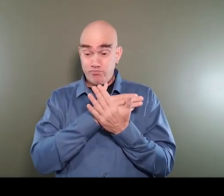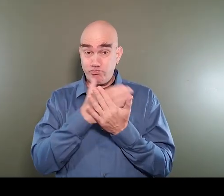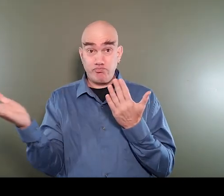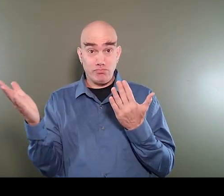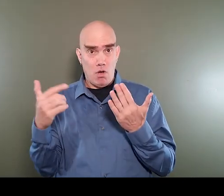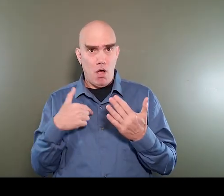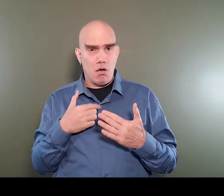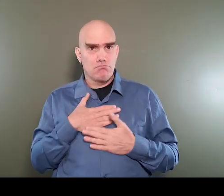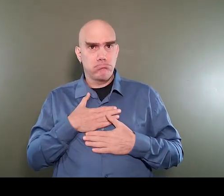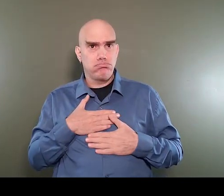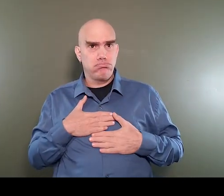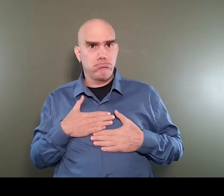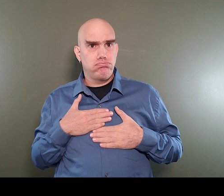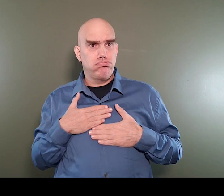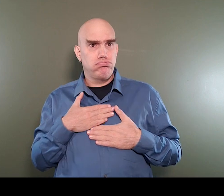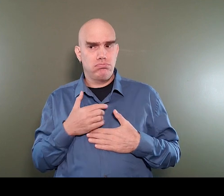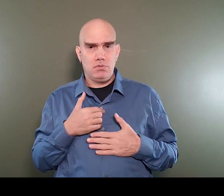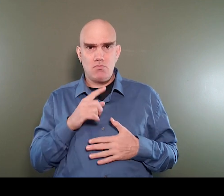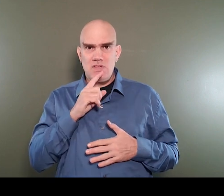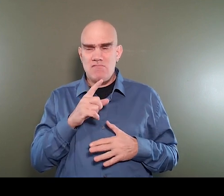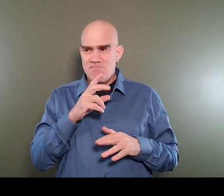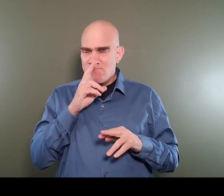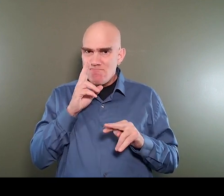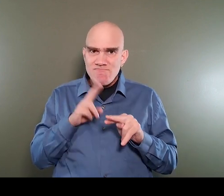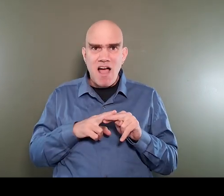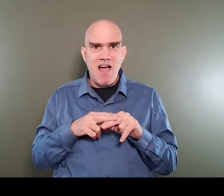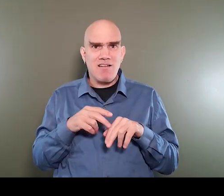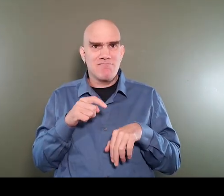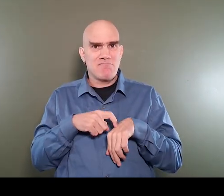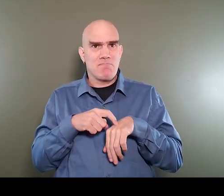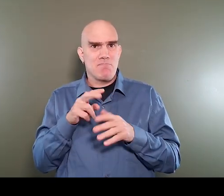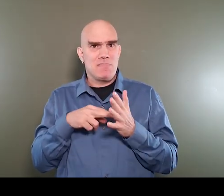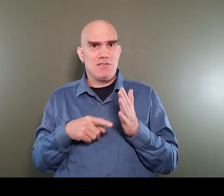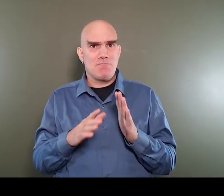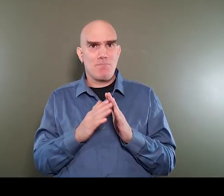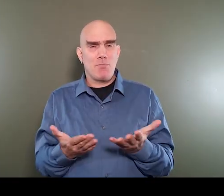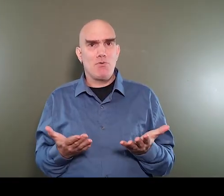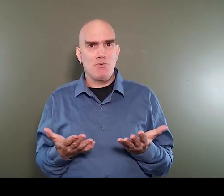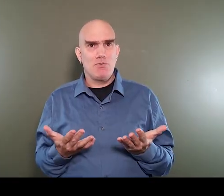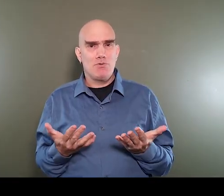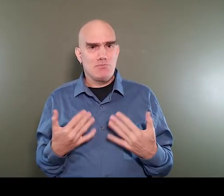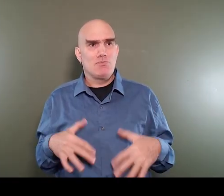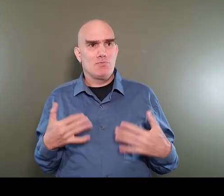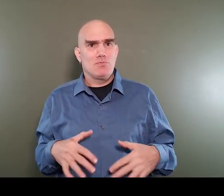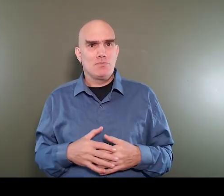in one sitting, and I really enjoyed them. I had so much fun reading these books.